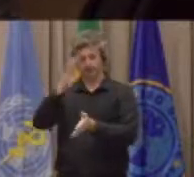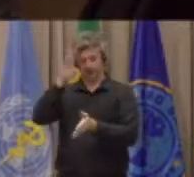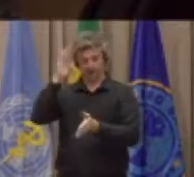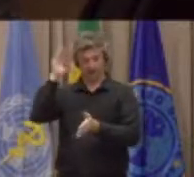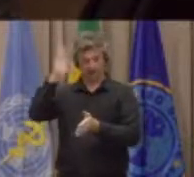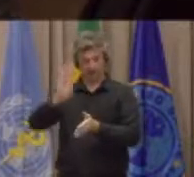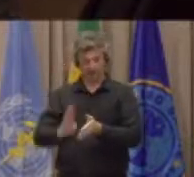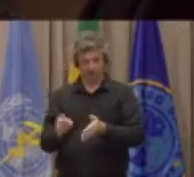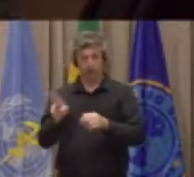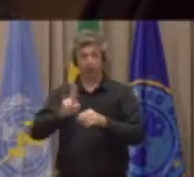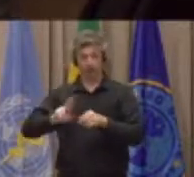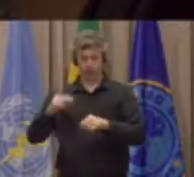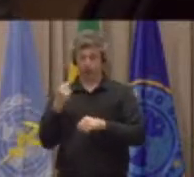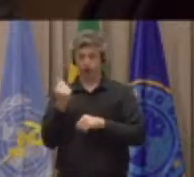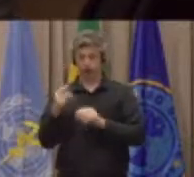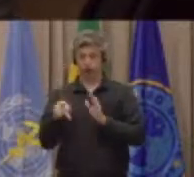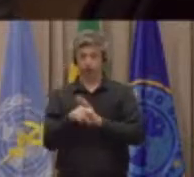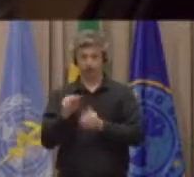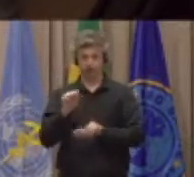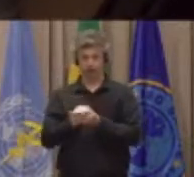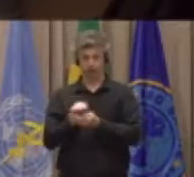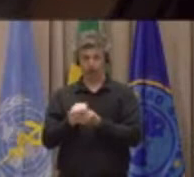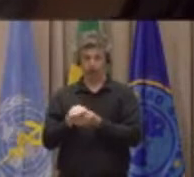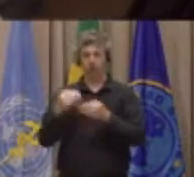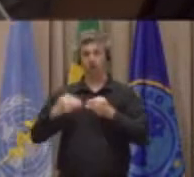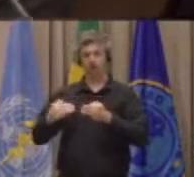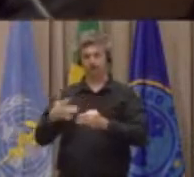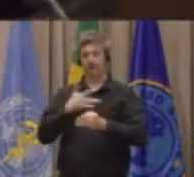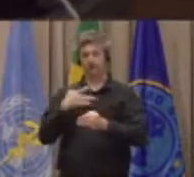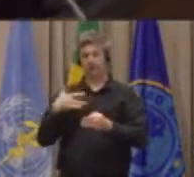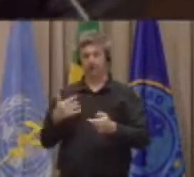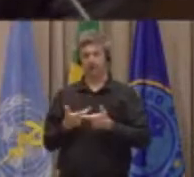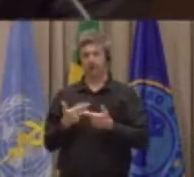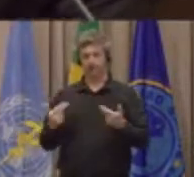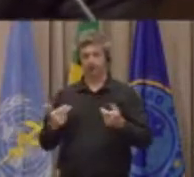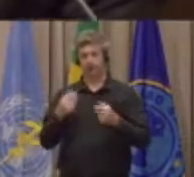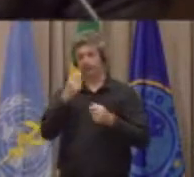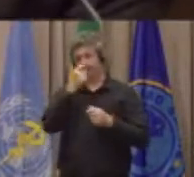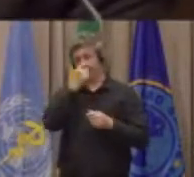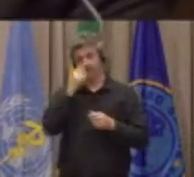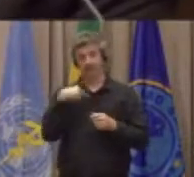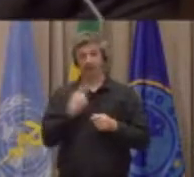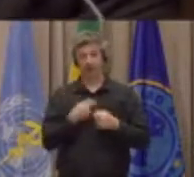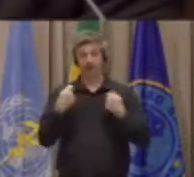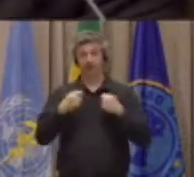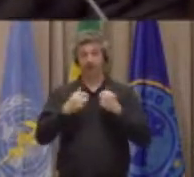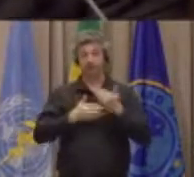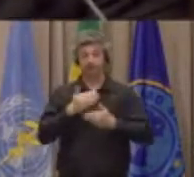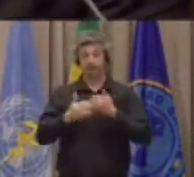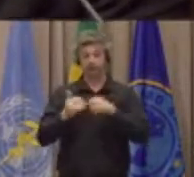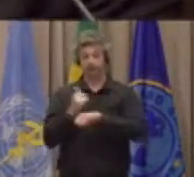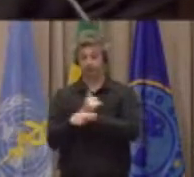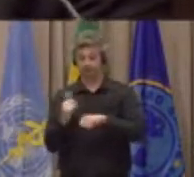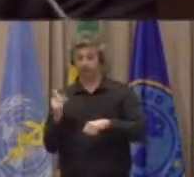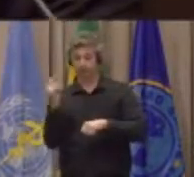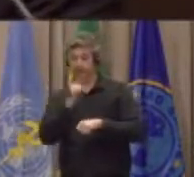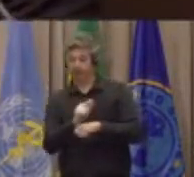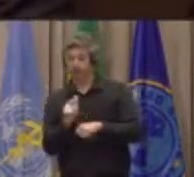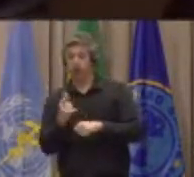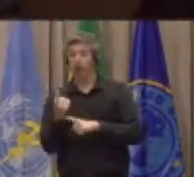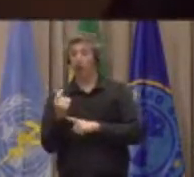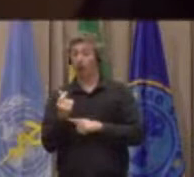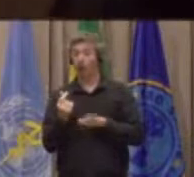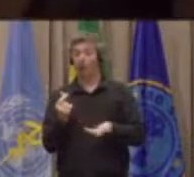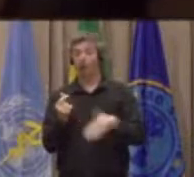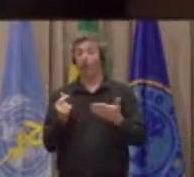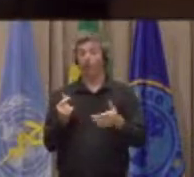in university research in the country, and the Ministry of Health. We developed a strategy